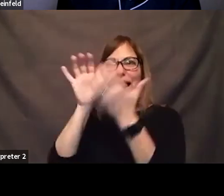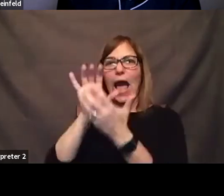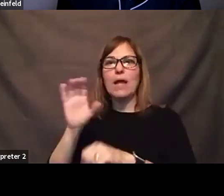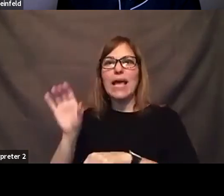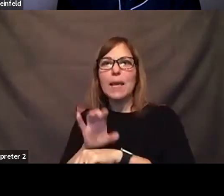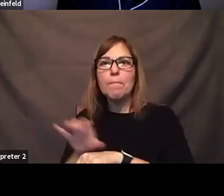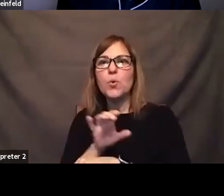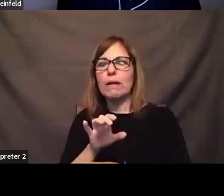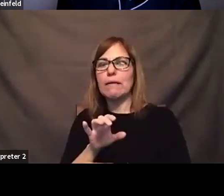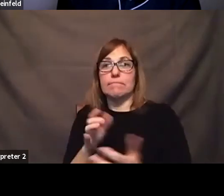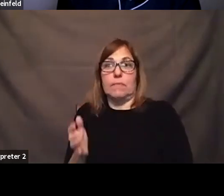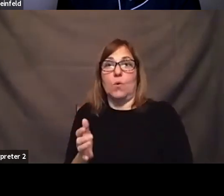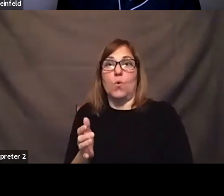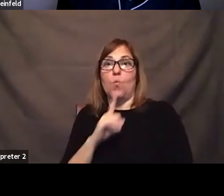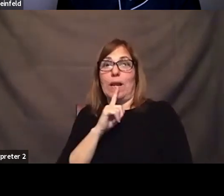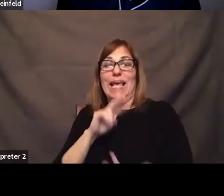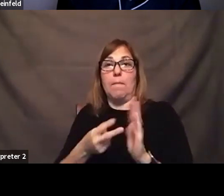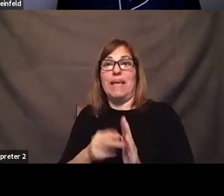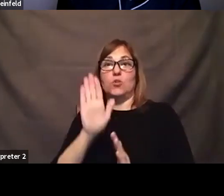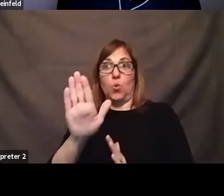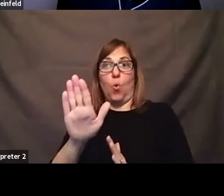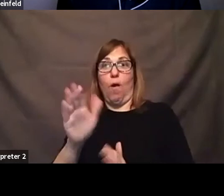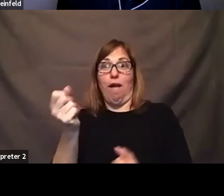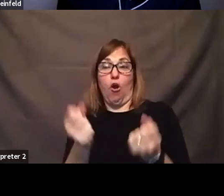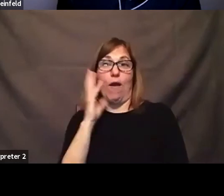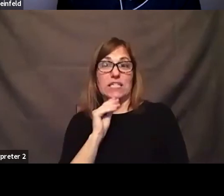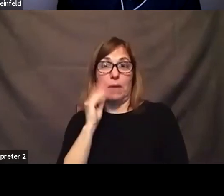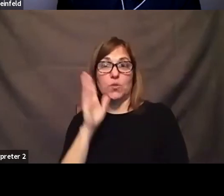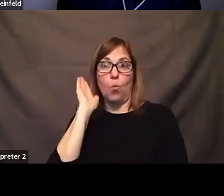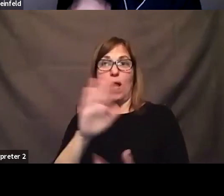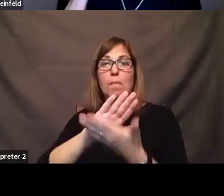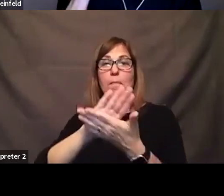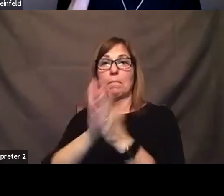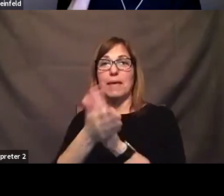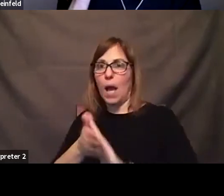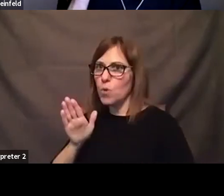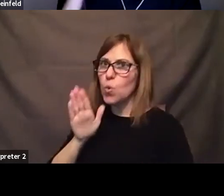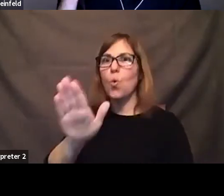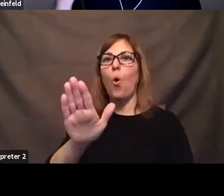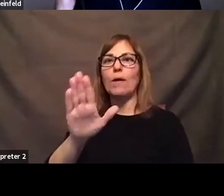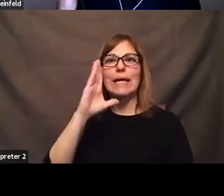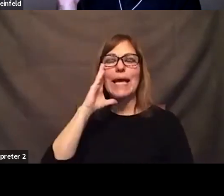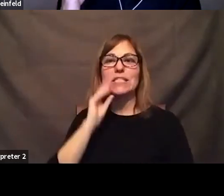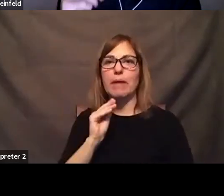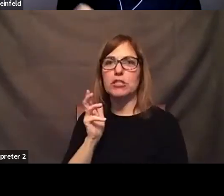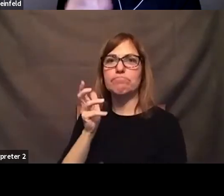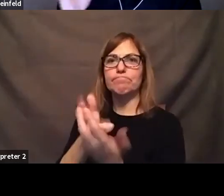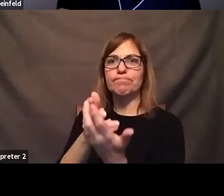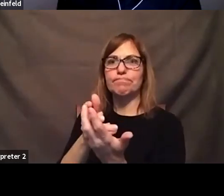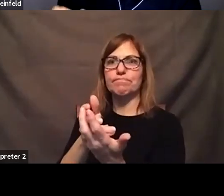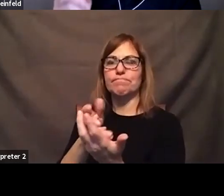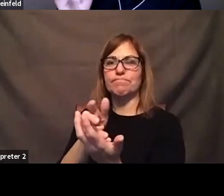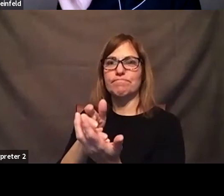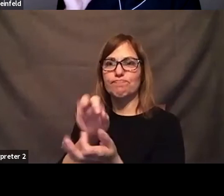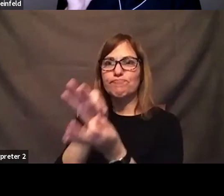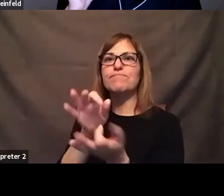vehicle can't be your experience with the vehicle in a fairly short amount of time. So this brings up something I forgot to